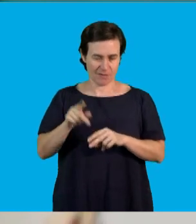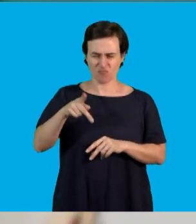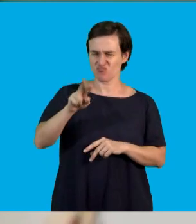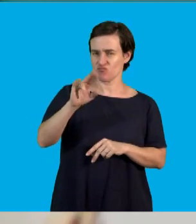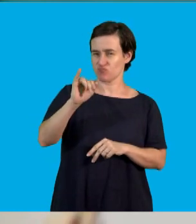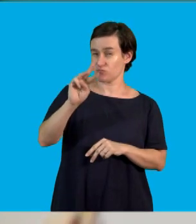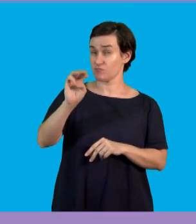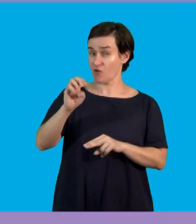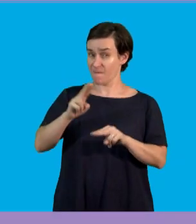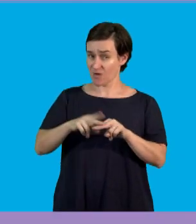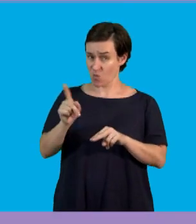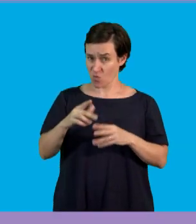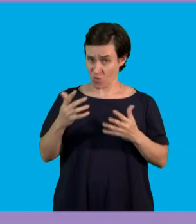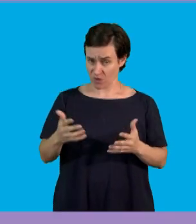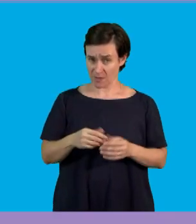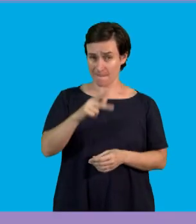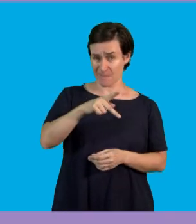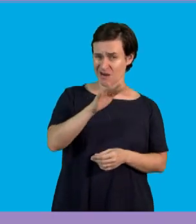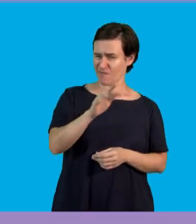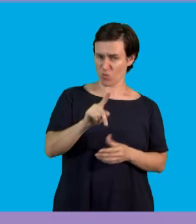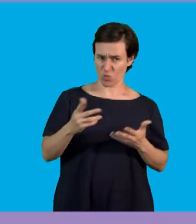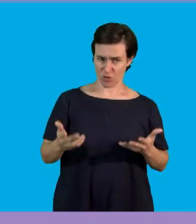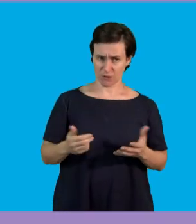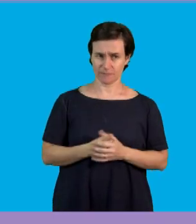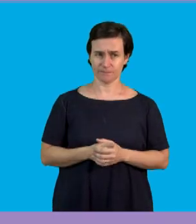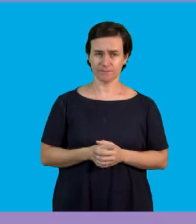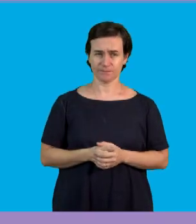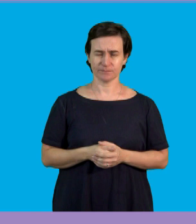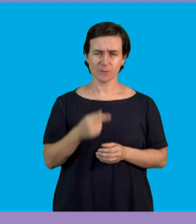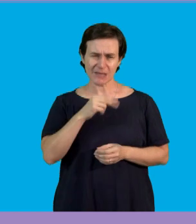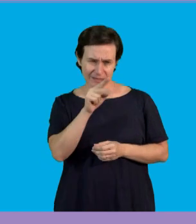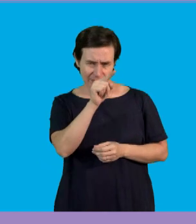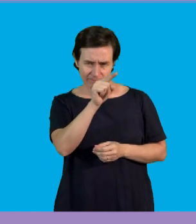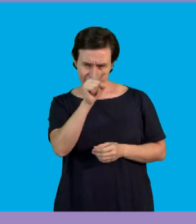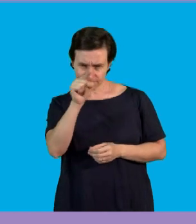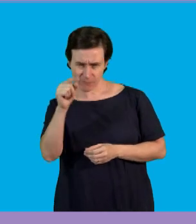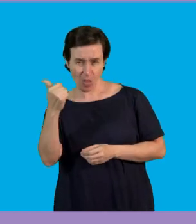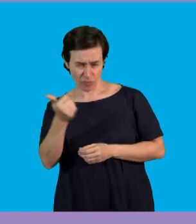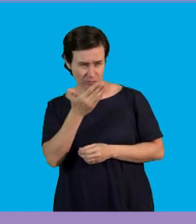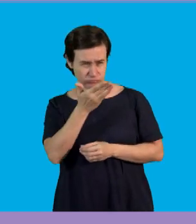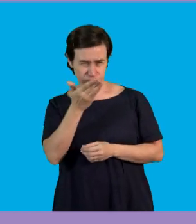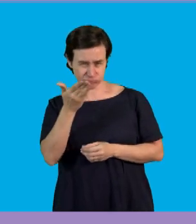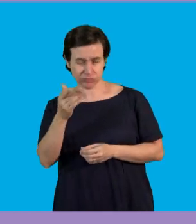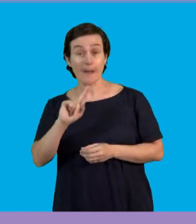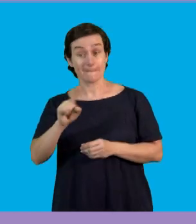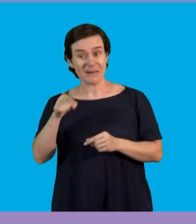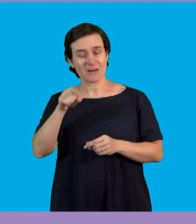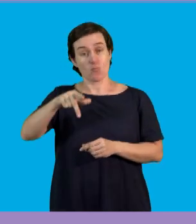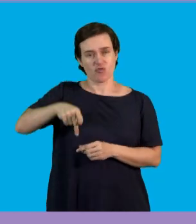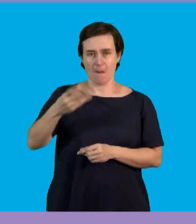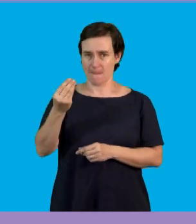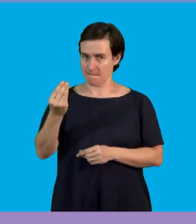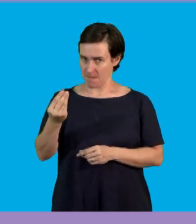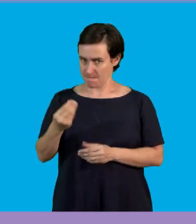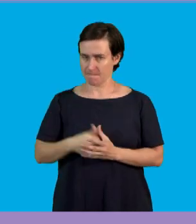of 18, so the prime factors of 18 would be numbers that are in this list of factors but are also